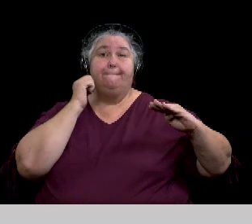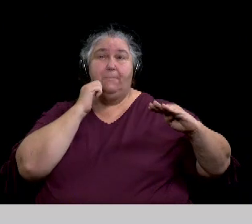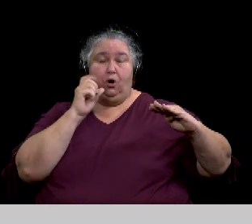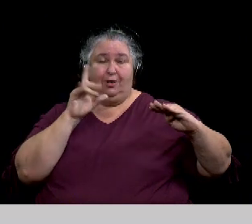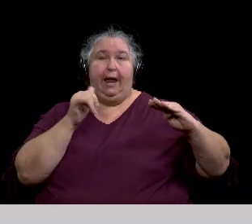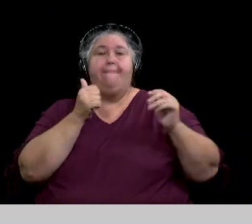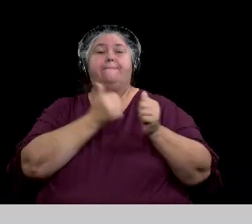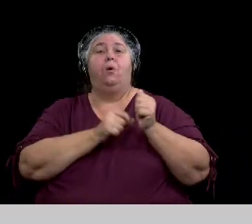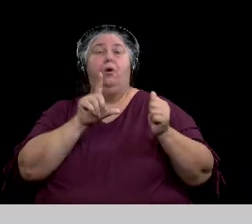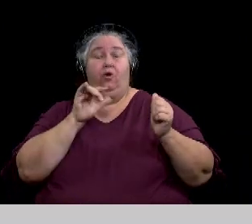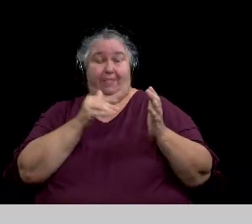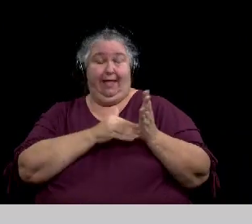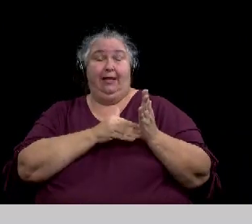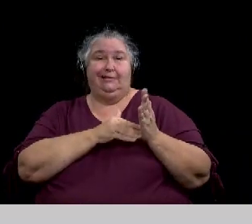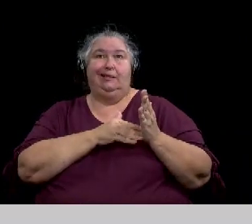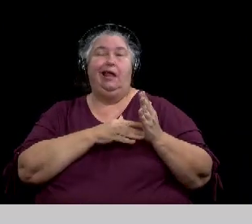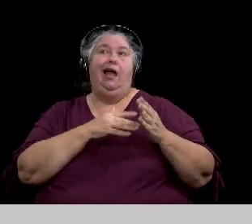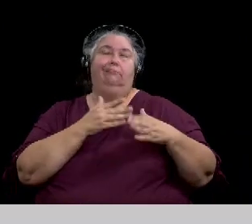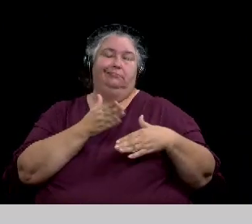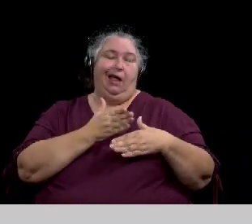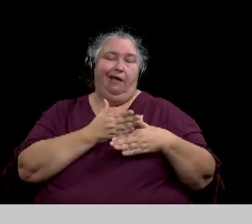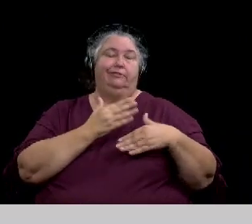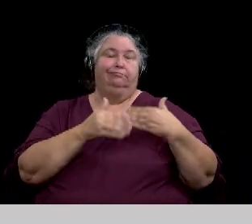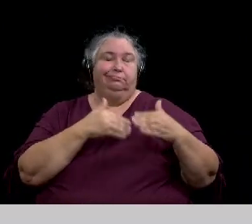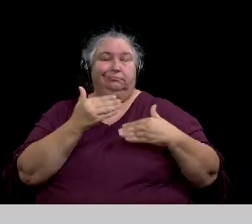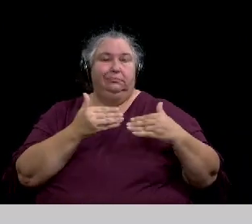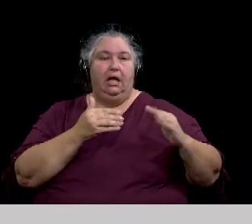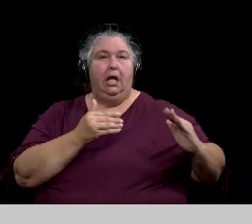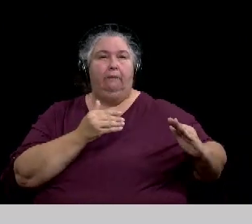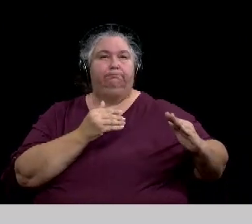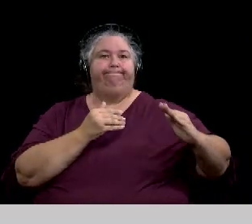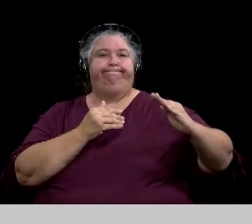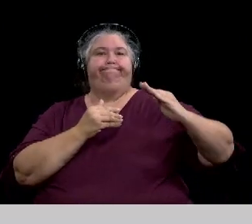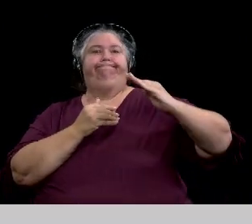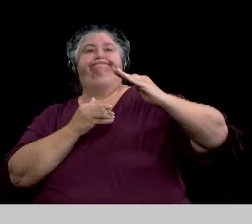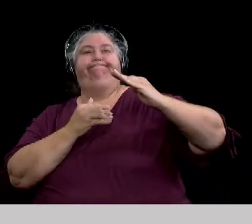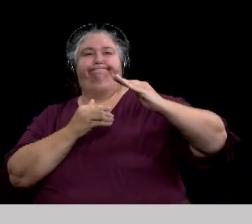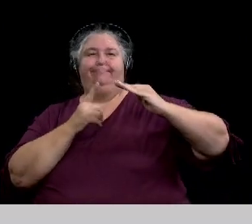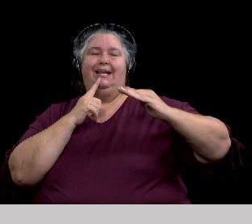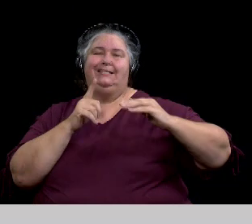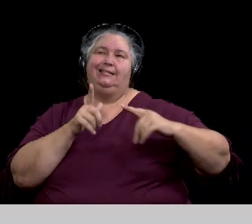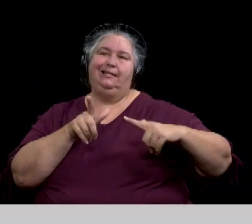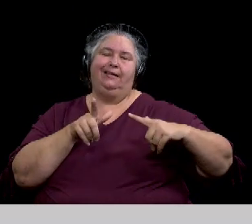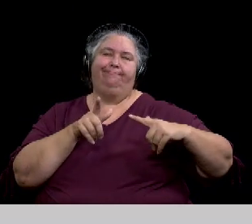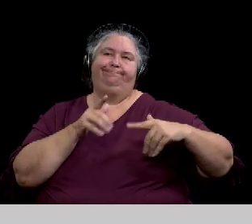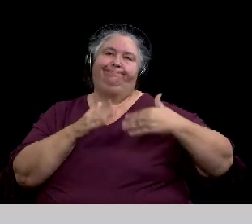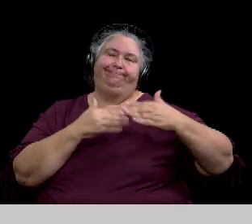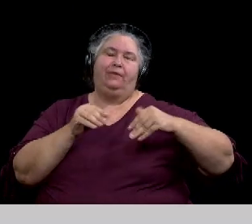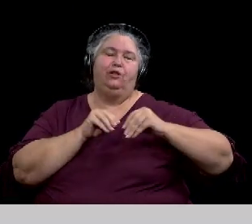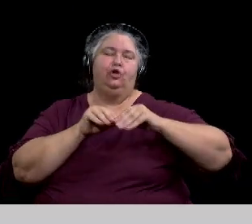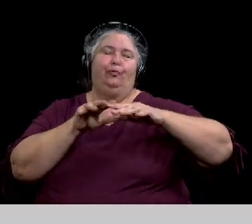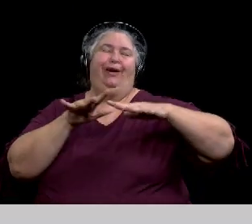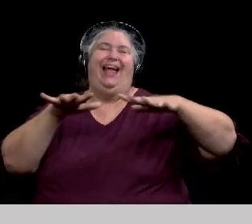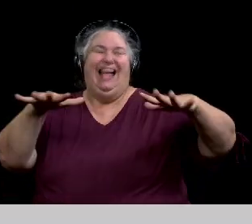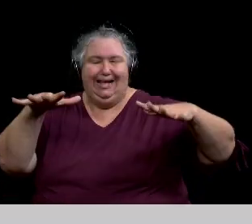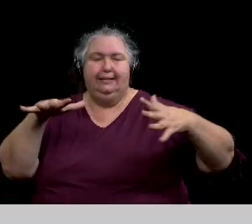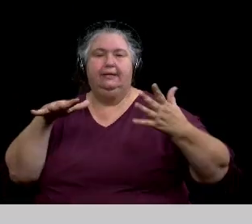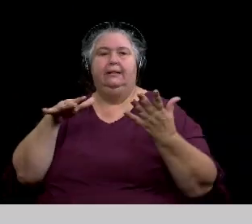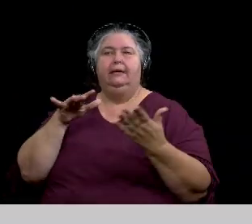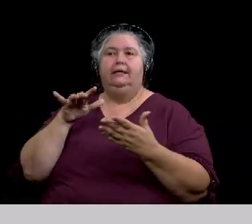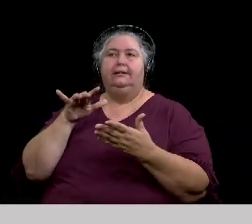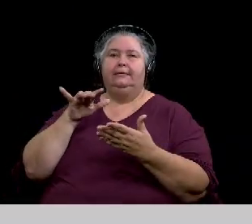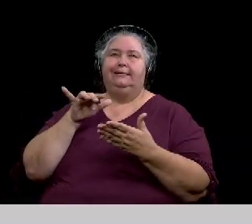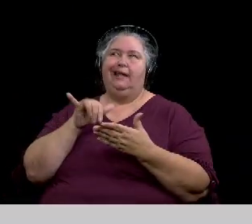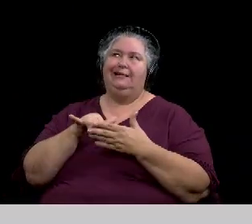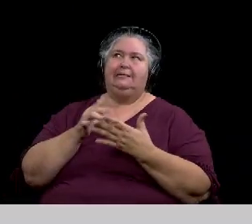100,000 rolling average, it's the accelerated spread zone. So this is kind of that